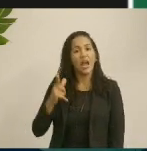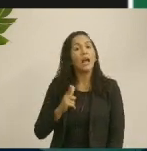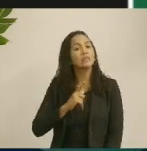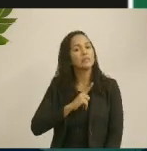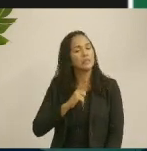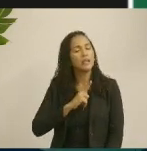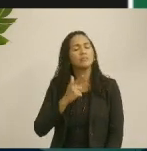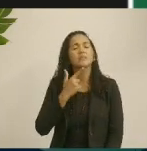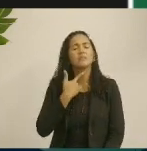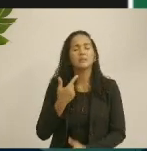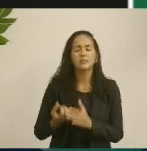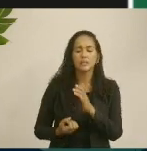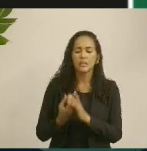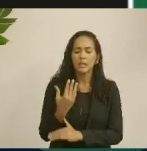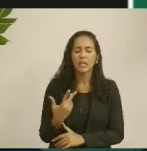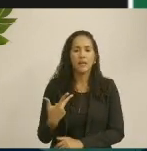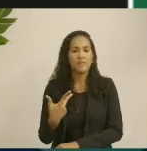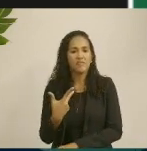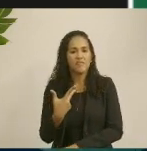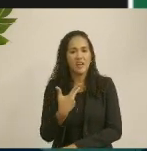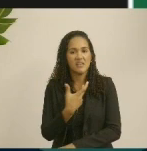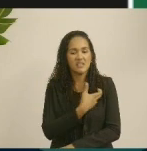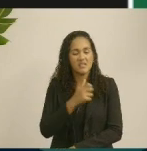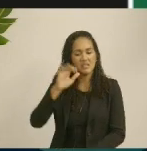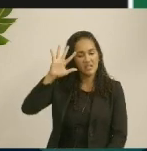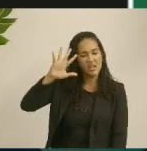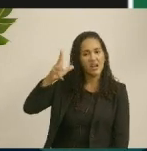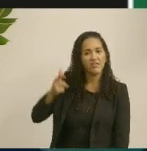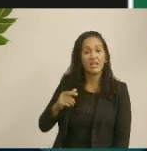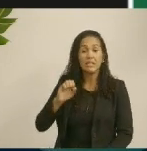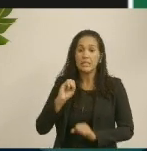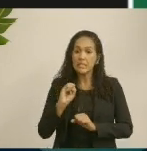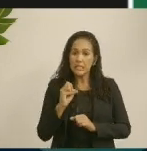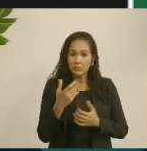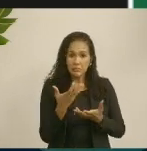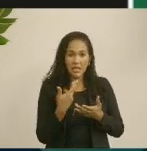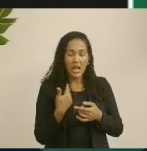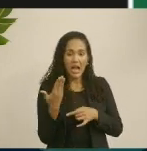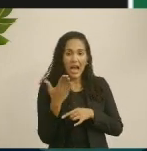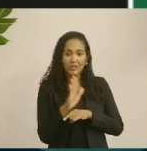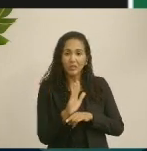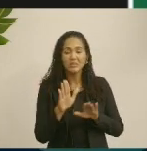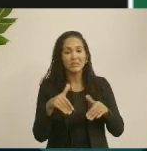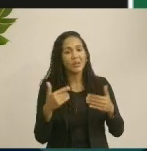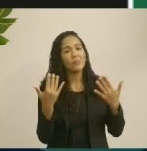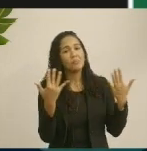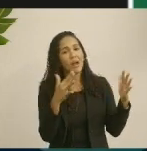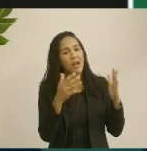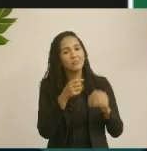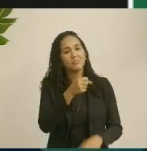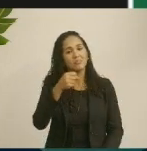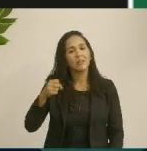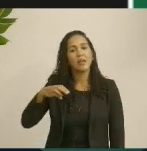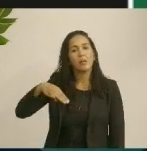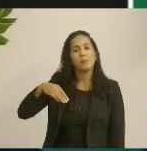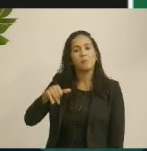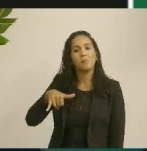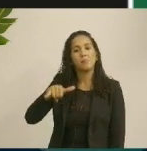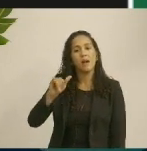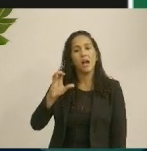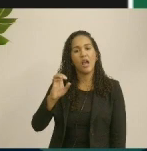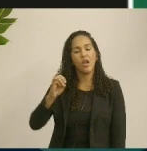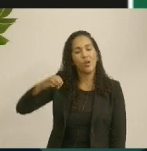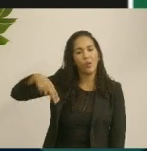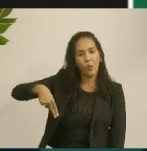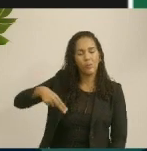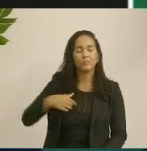support you with contacts. Thank you very much and congratulations. Over to Michael. Yeah, quick add, Gianluca, congratulations on this